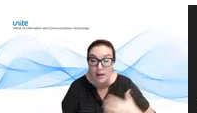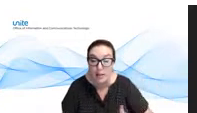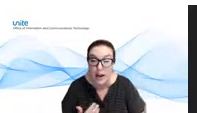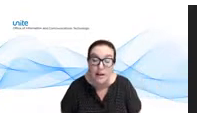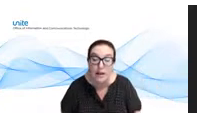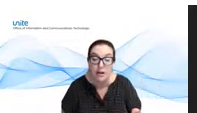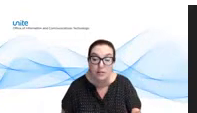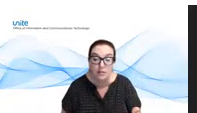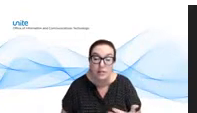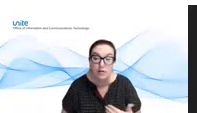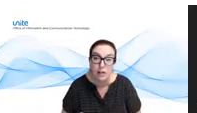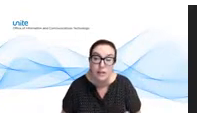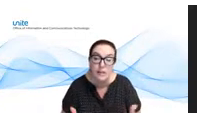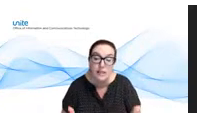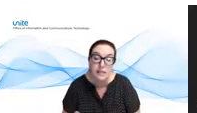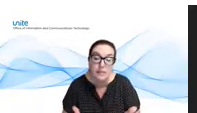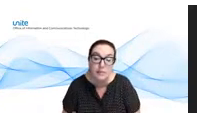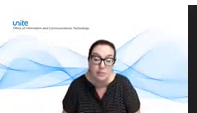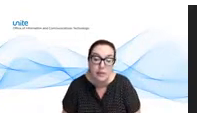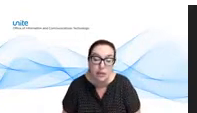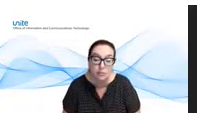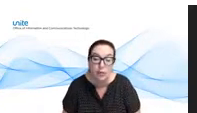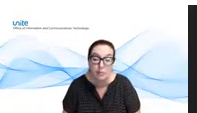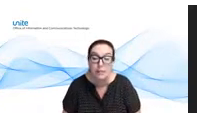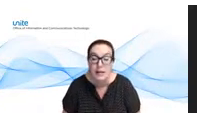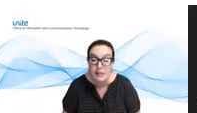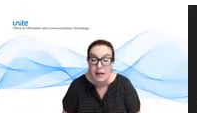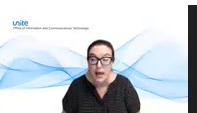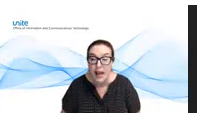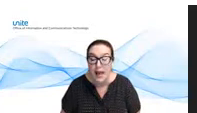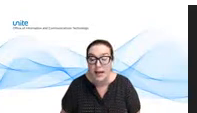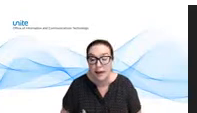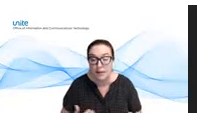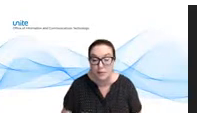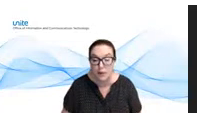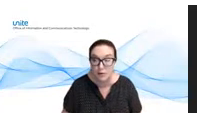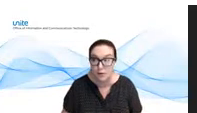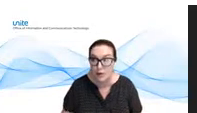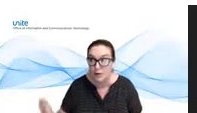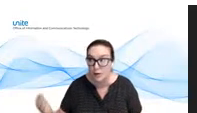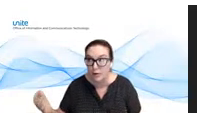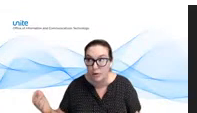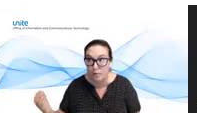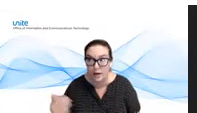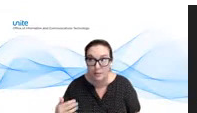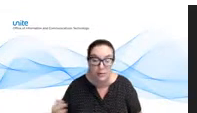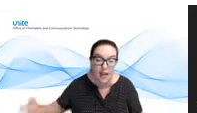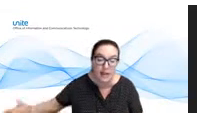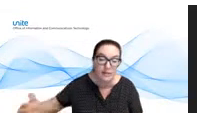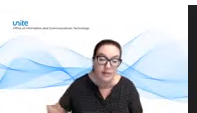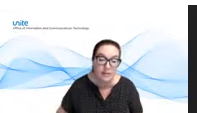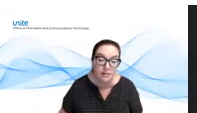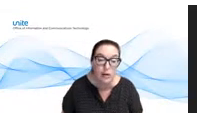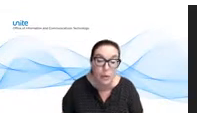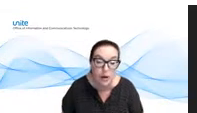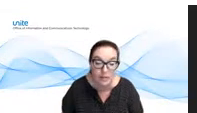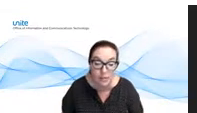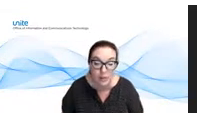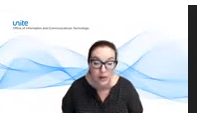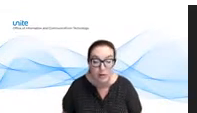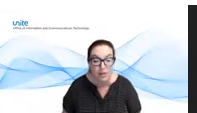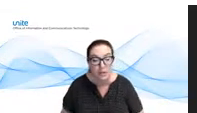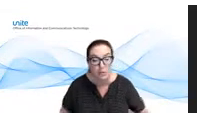blind, that granularity of instructions needs to be much more precise. And as we also know, the Google Map sort of ends at the